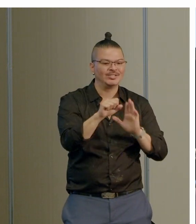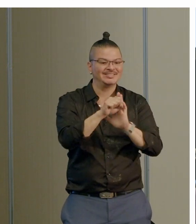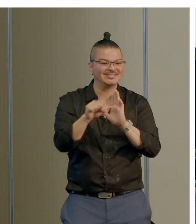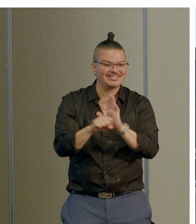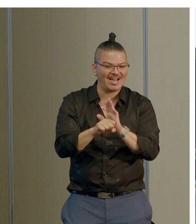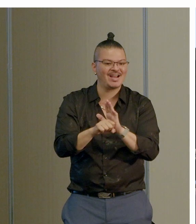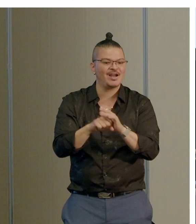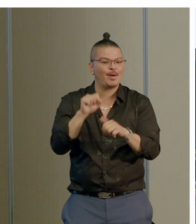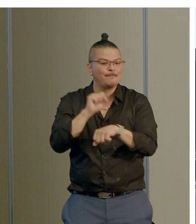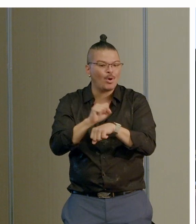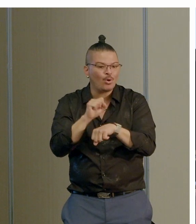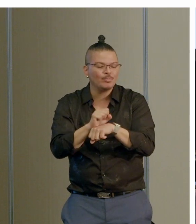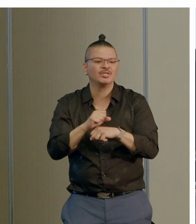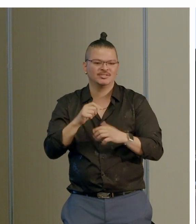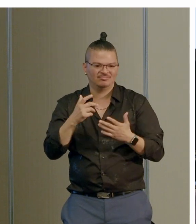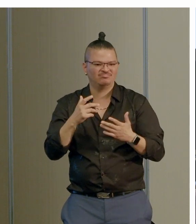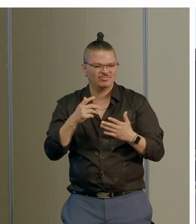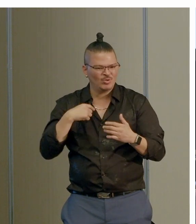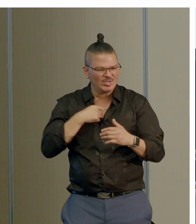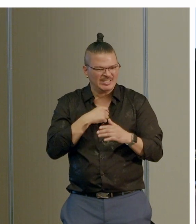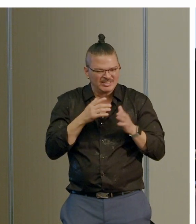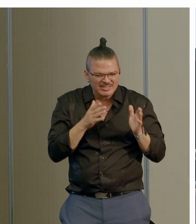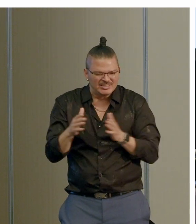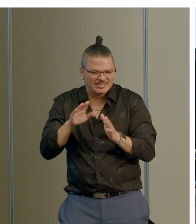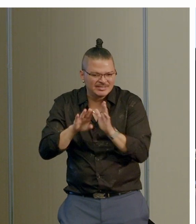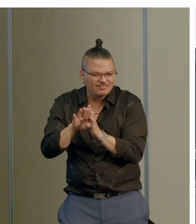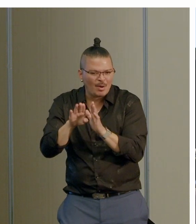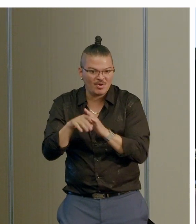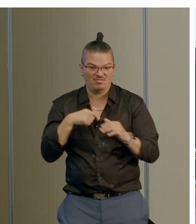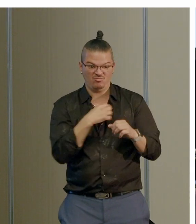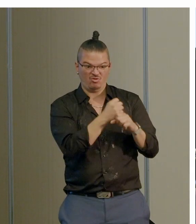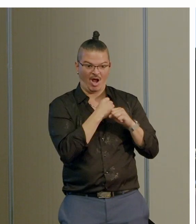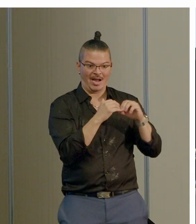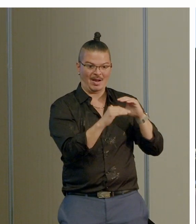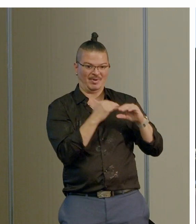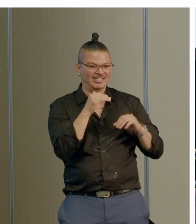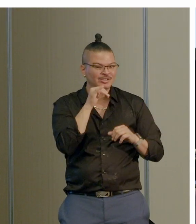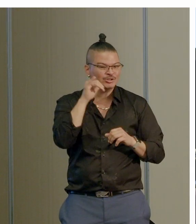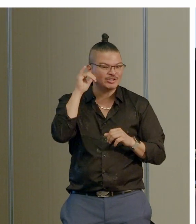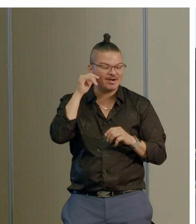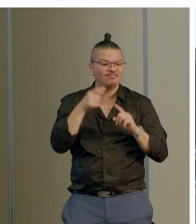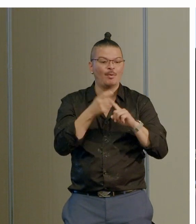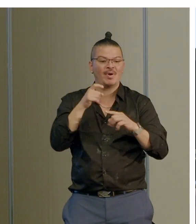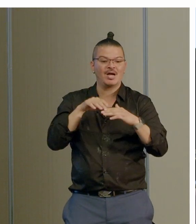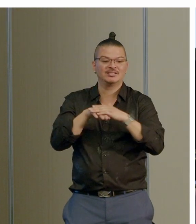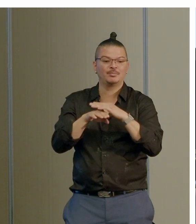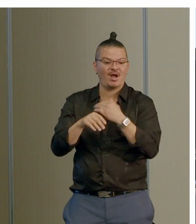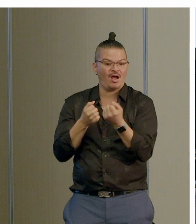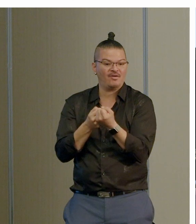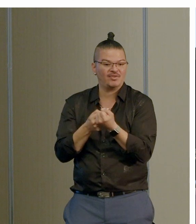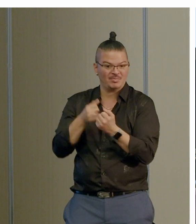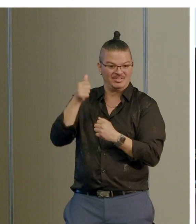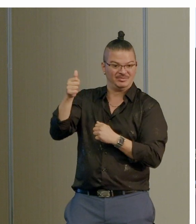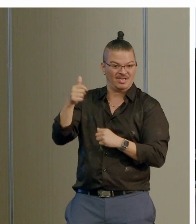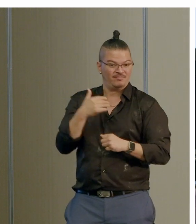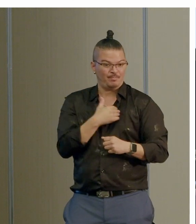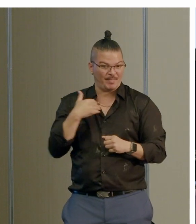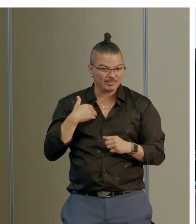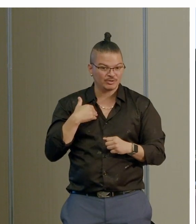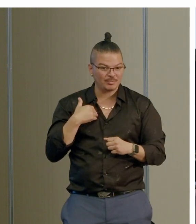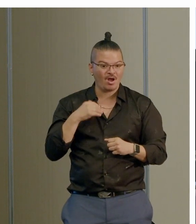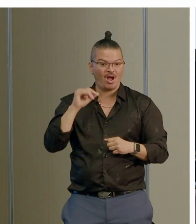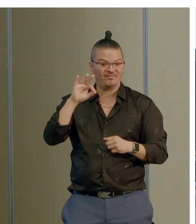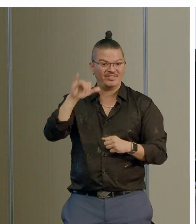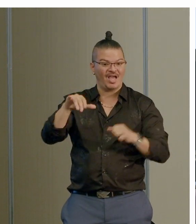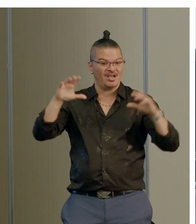now developing that plan. In fact, I got an email yesterday from an accessibility advocate who's a member of that community of practice who has